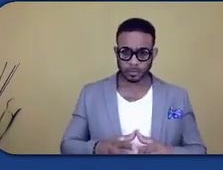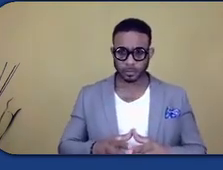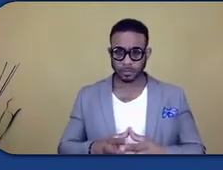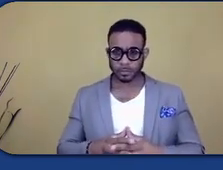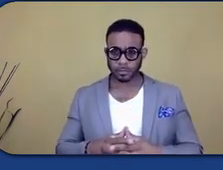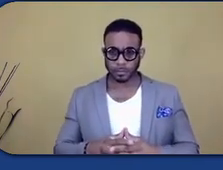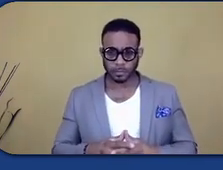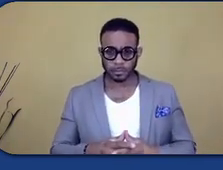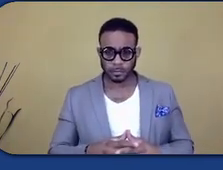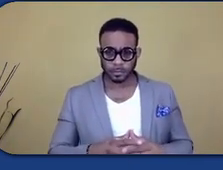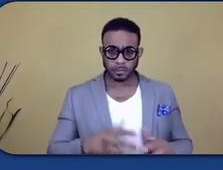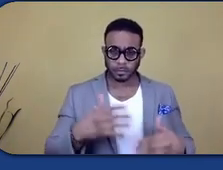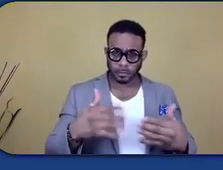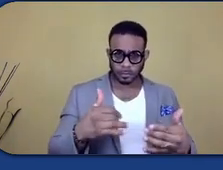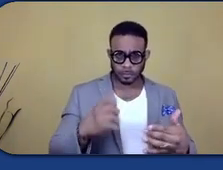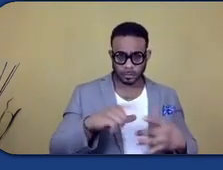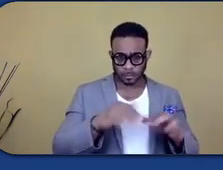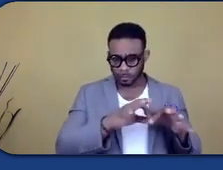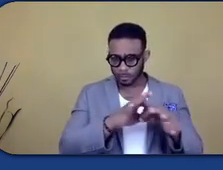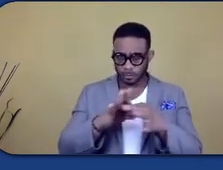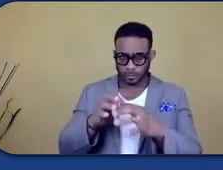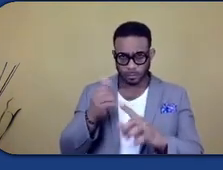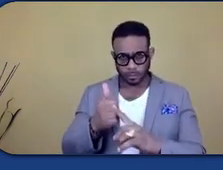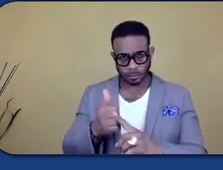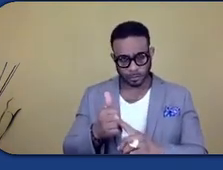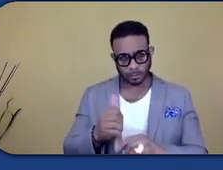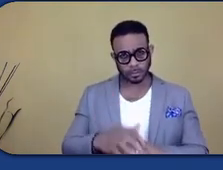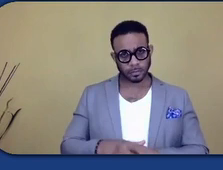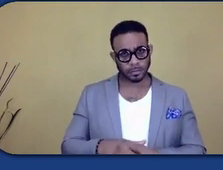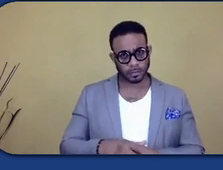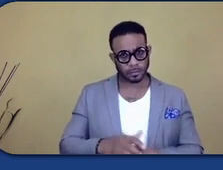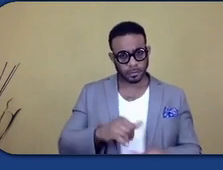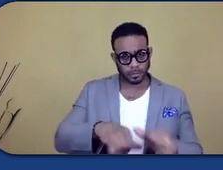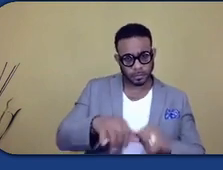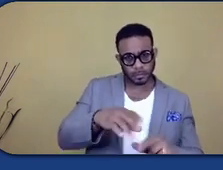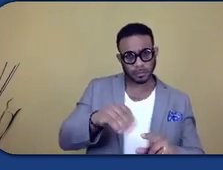shooting, and thinking of how to unite themselves,